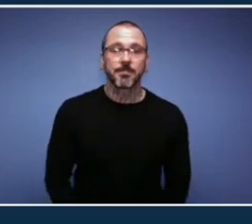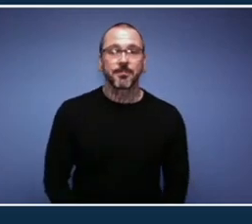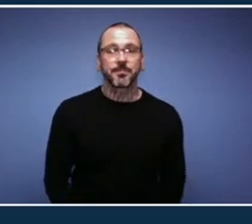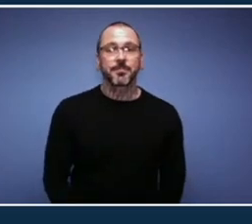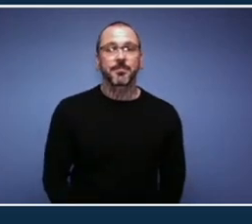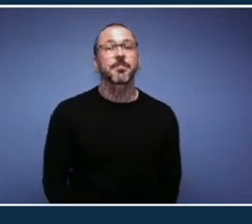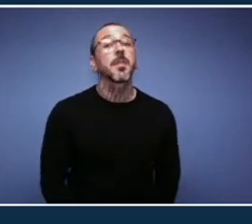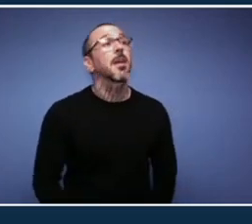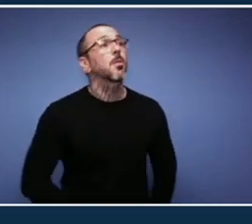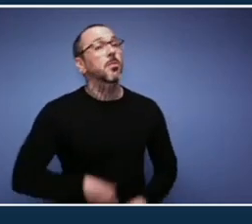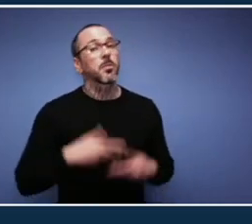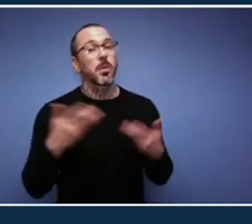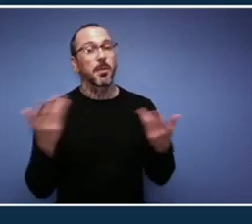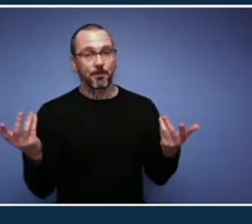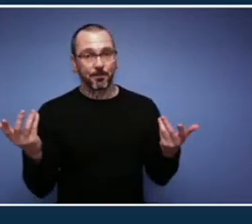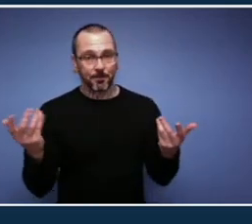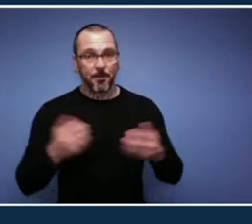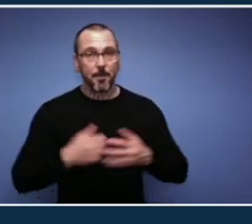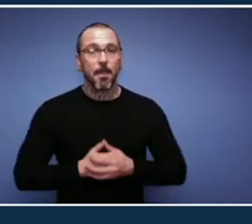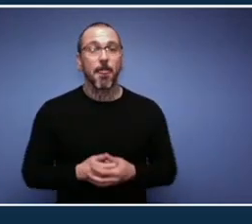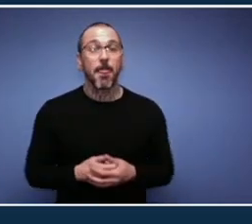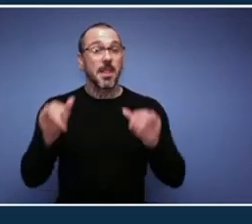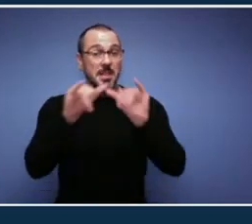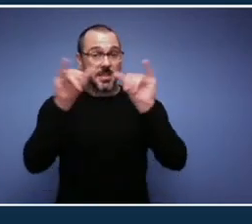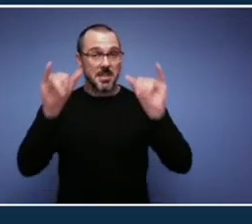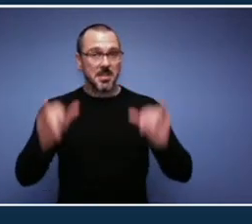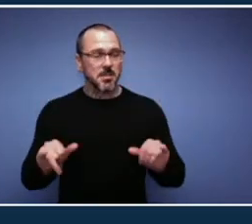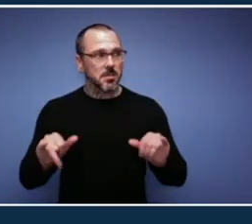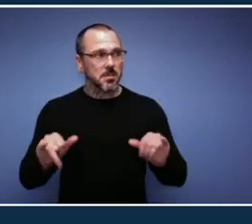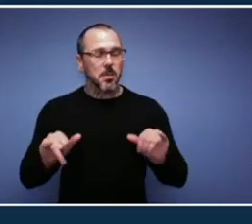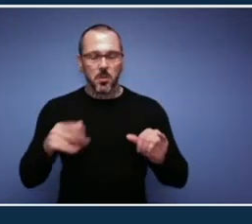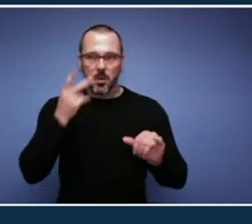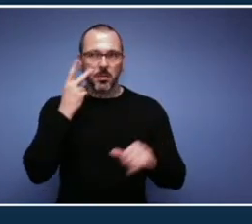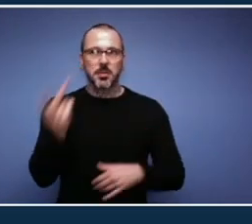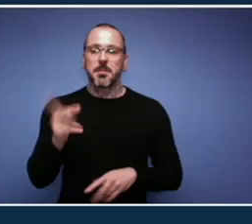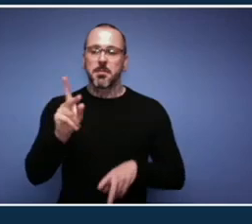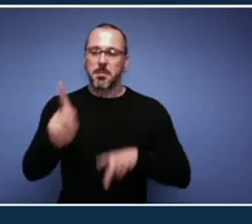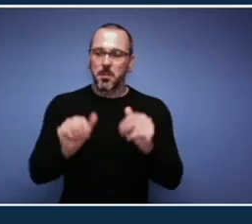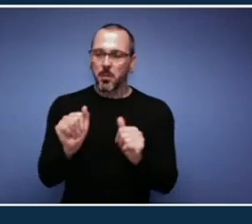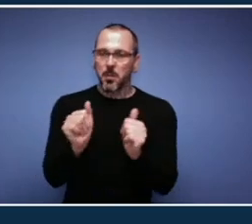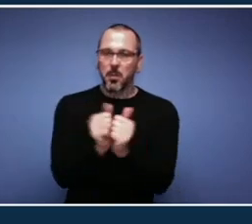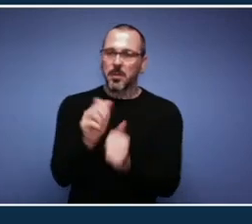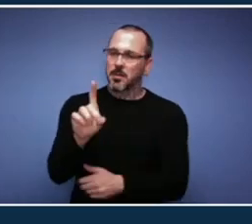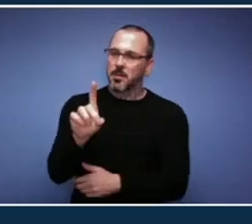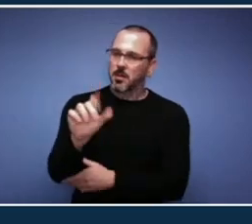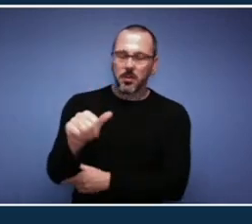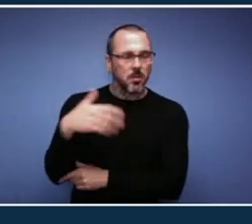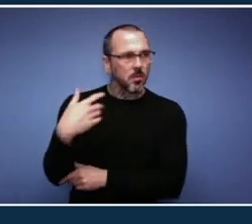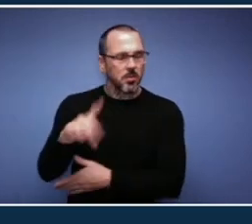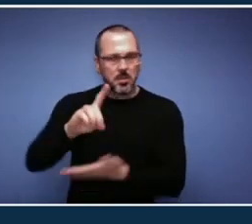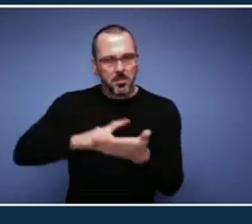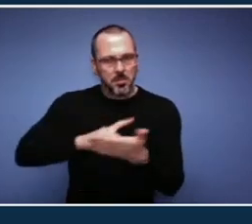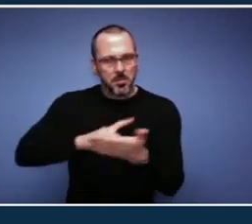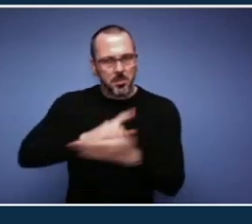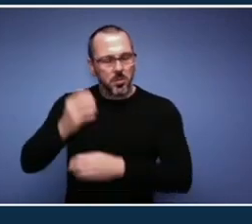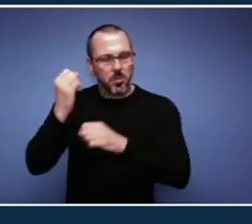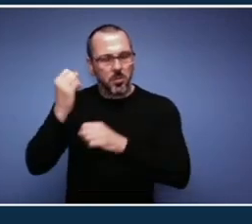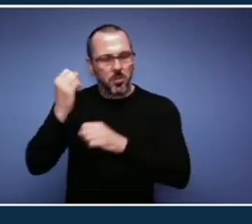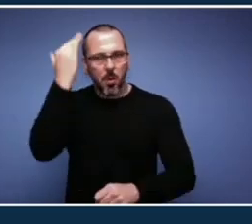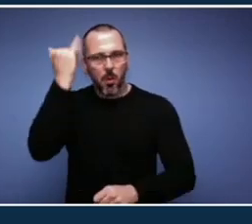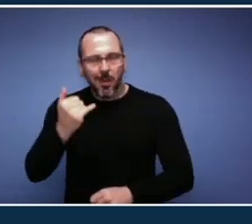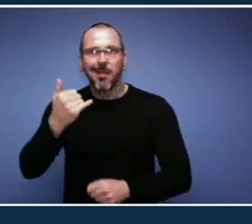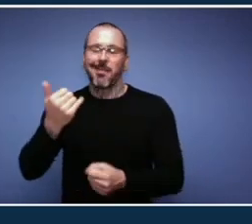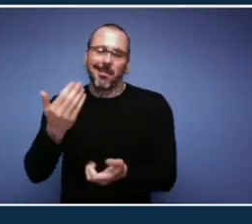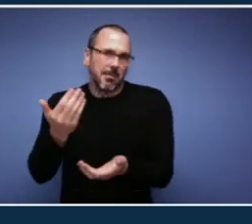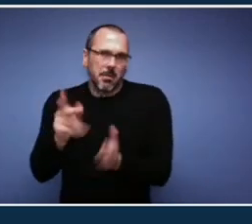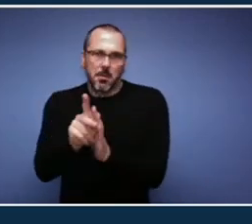the institutionalization of people with disabilities. In Vicki's case, I think you were sent to the nursing home because you were told that your